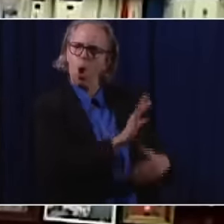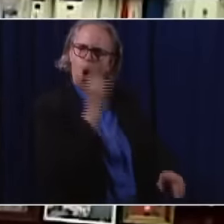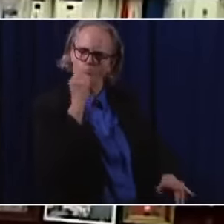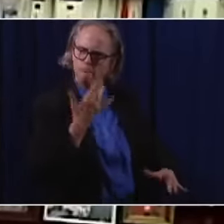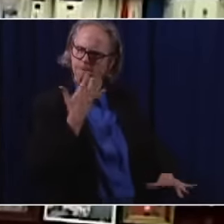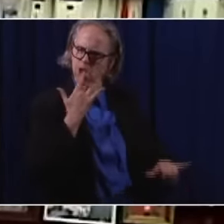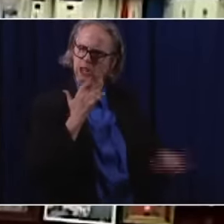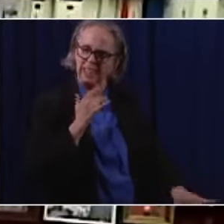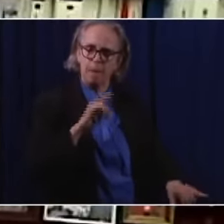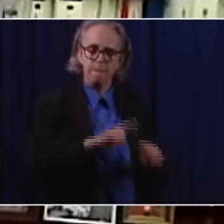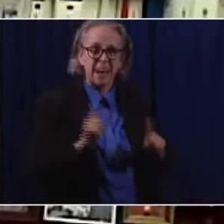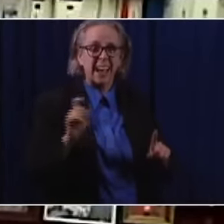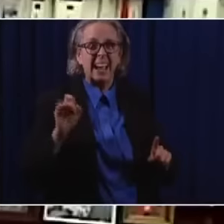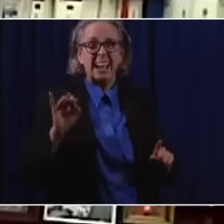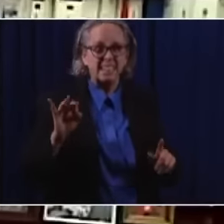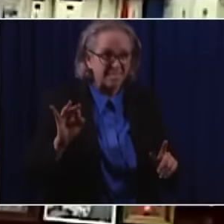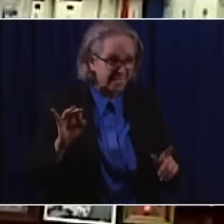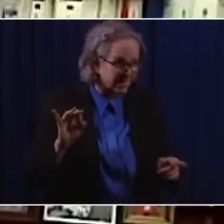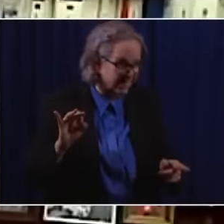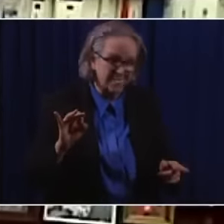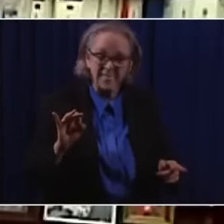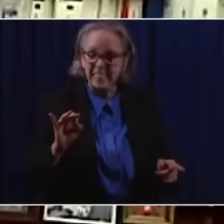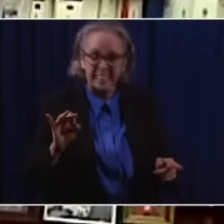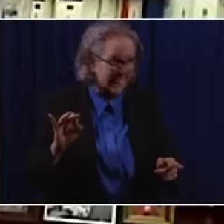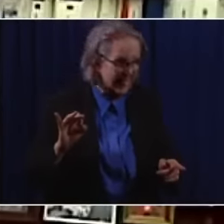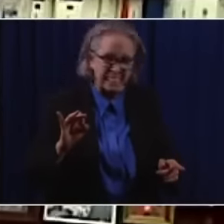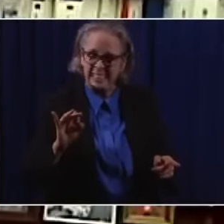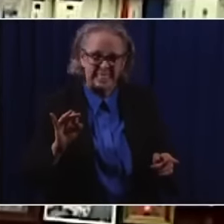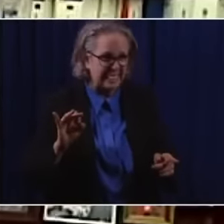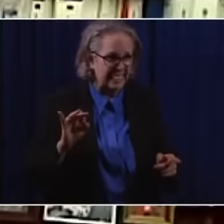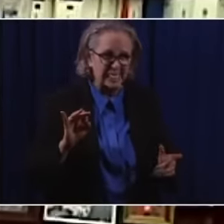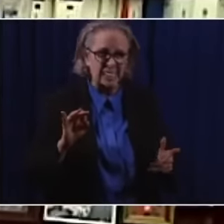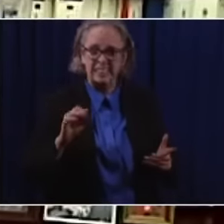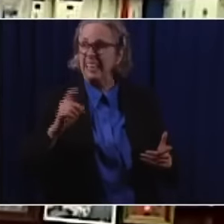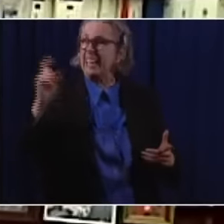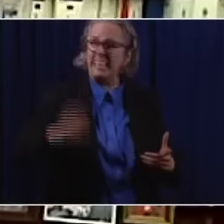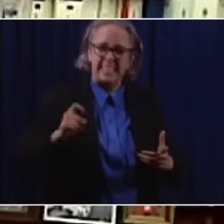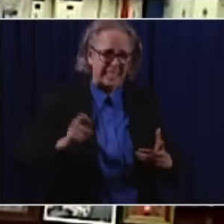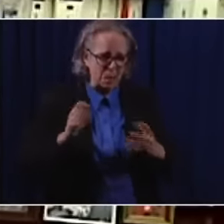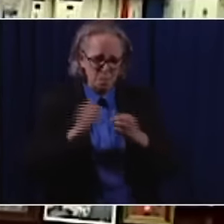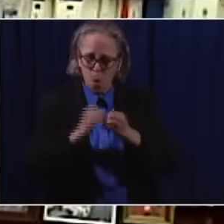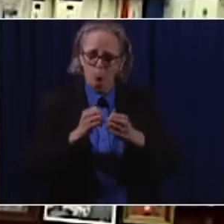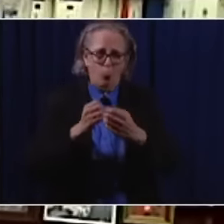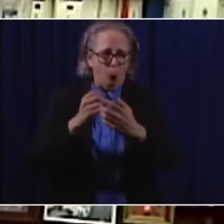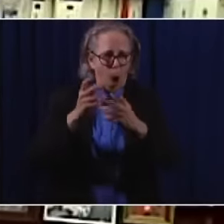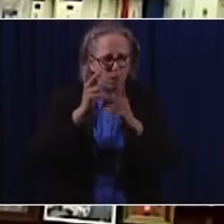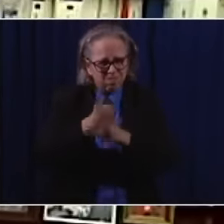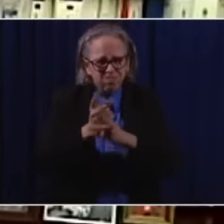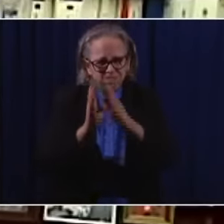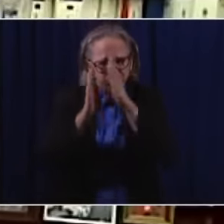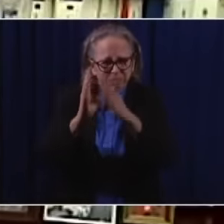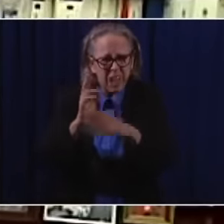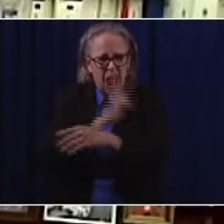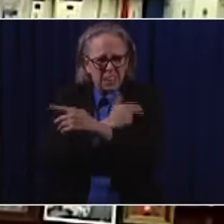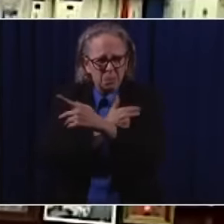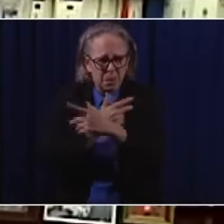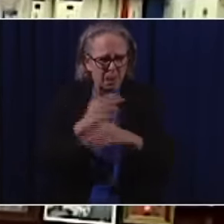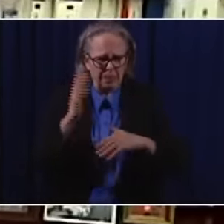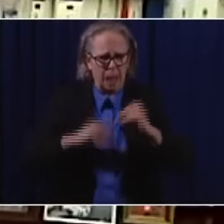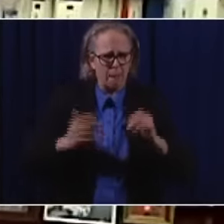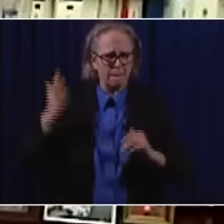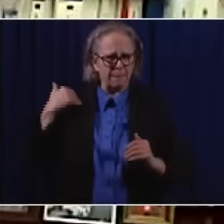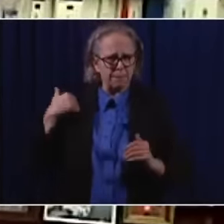patients are coming from across the state that need admitted to the hospital, it's very different than that April-May time period where it was mainly patients